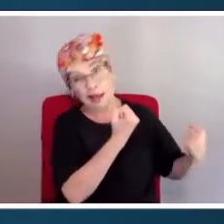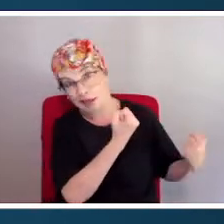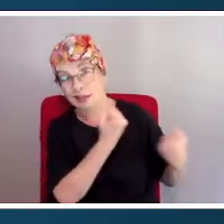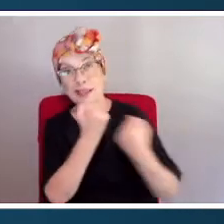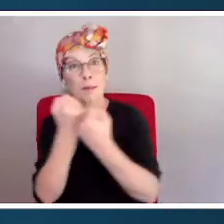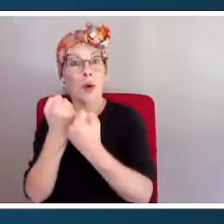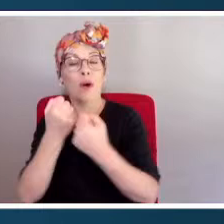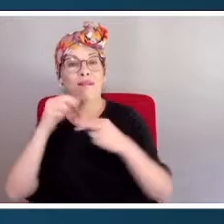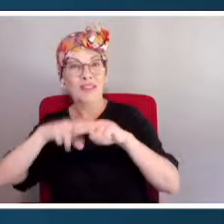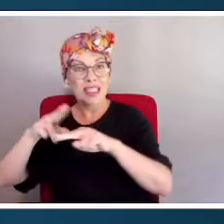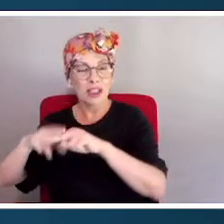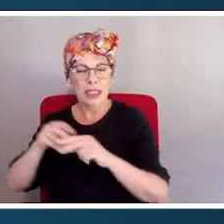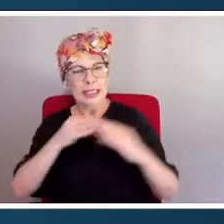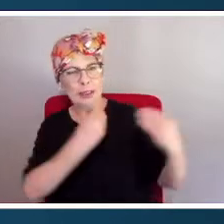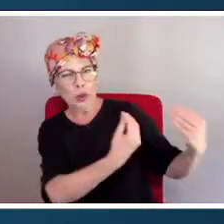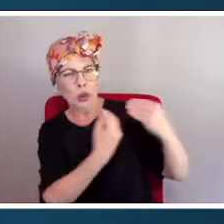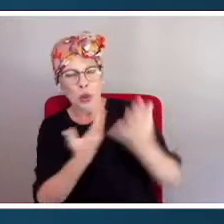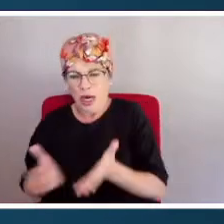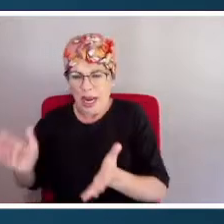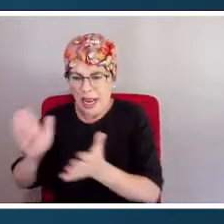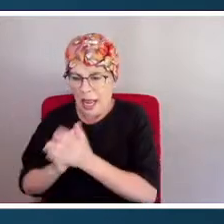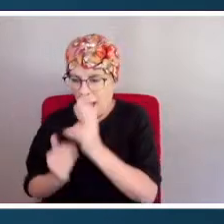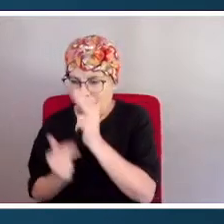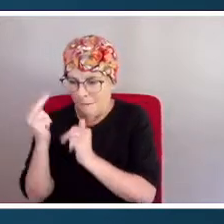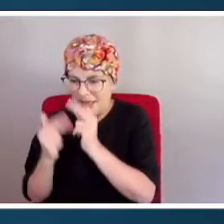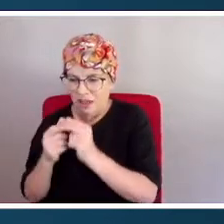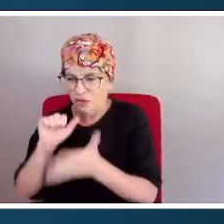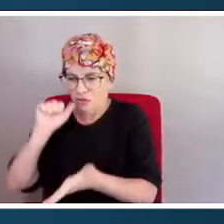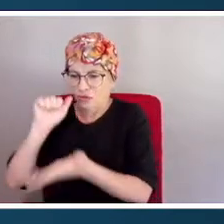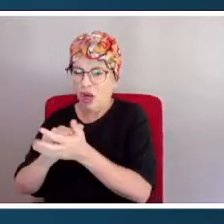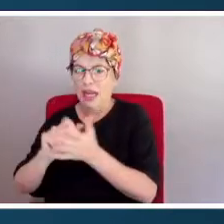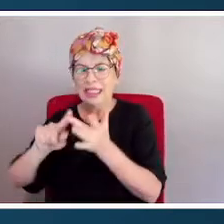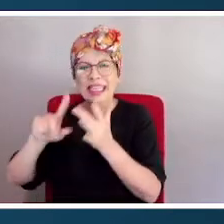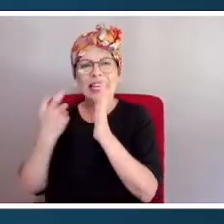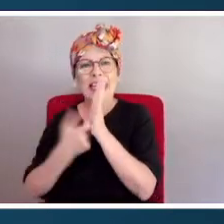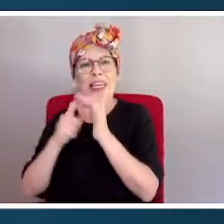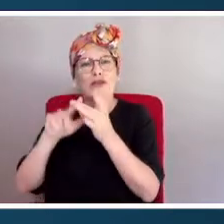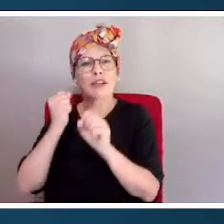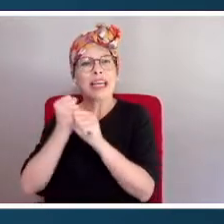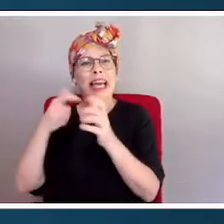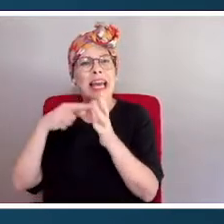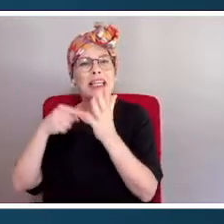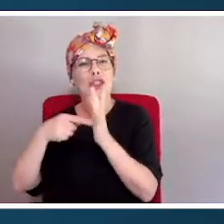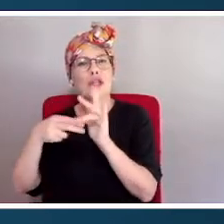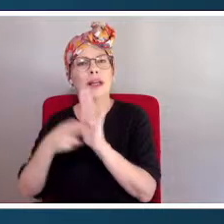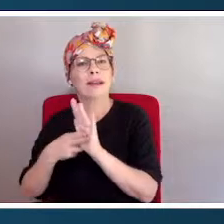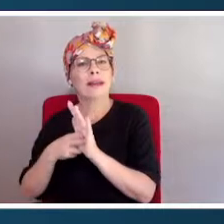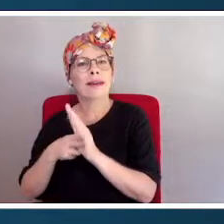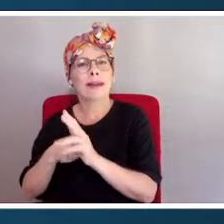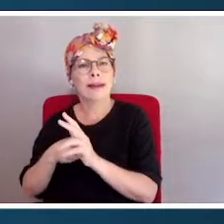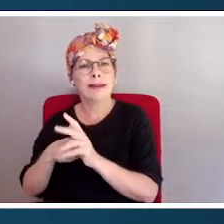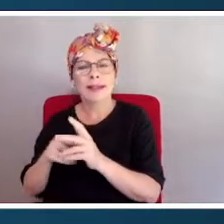in Raketi. This allowed gravity-fed distribution to take place.